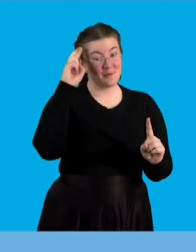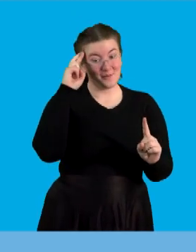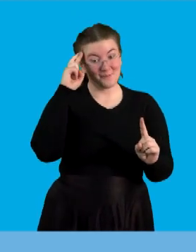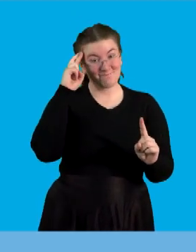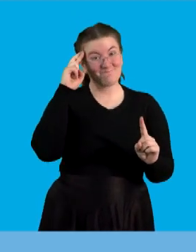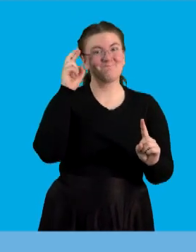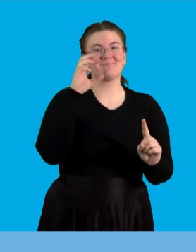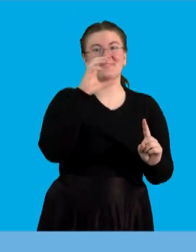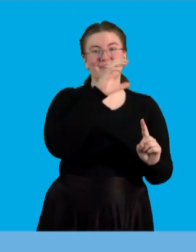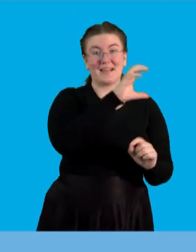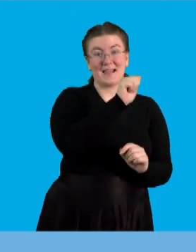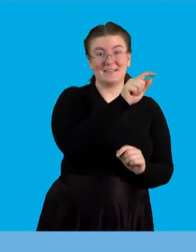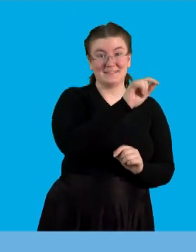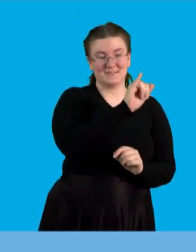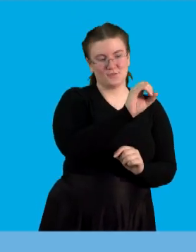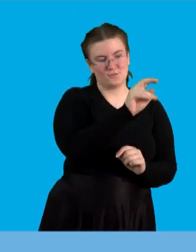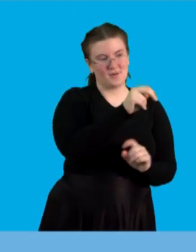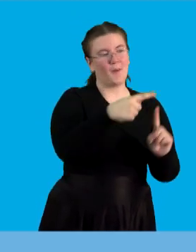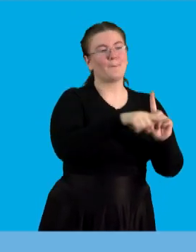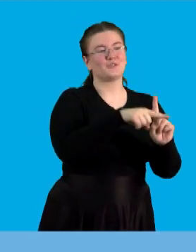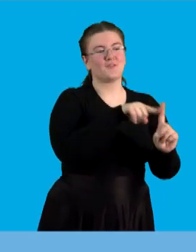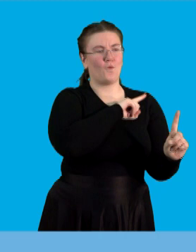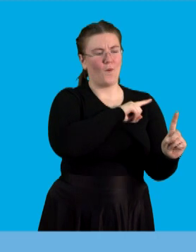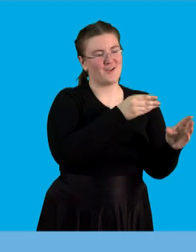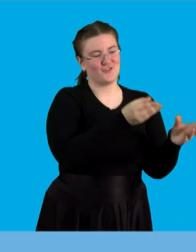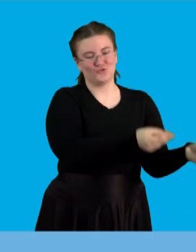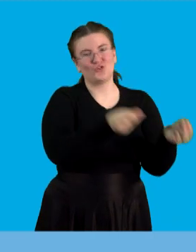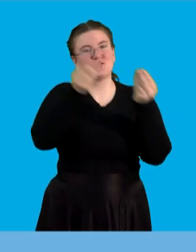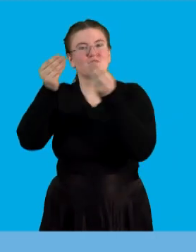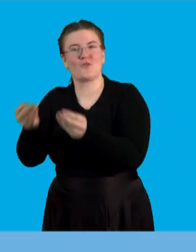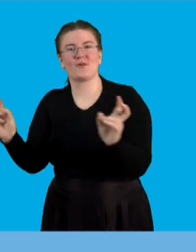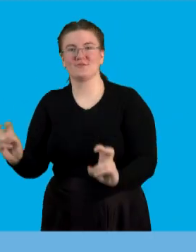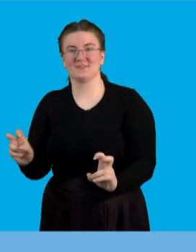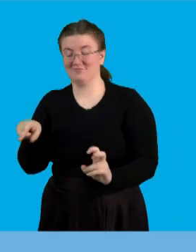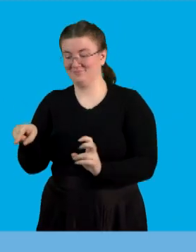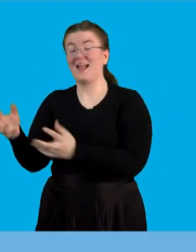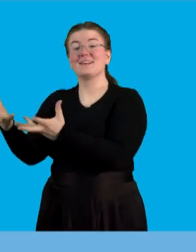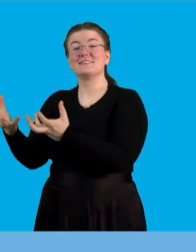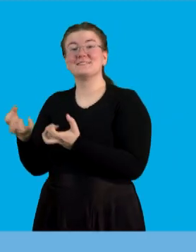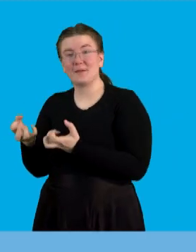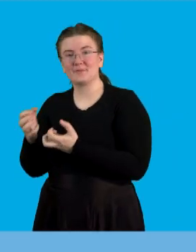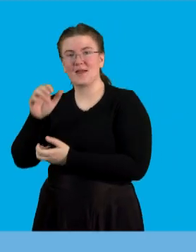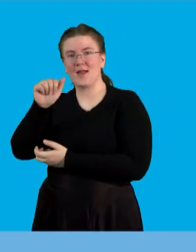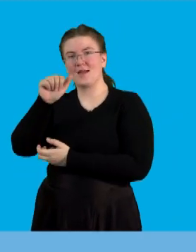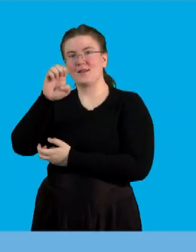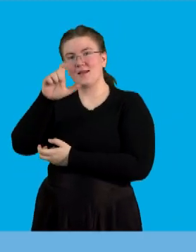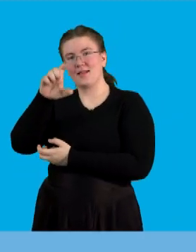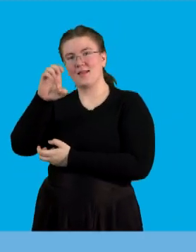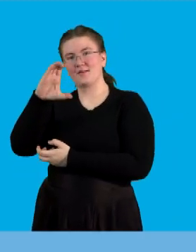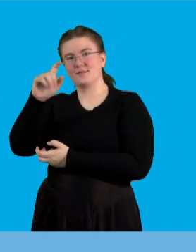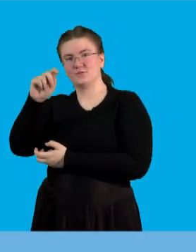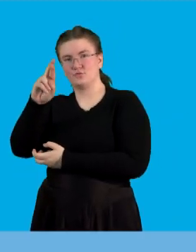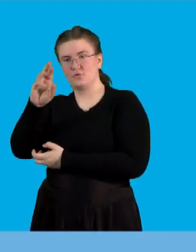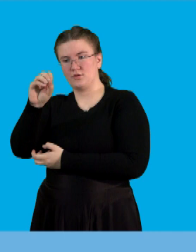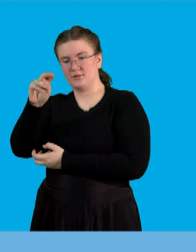the electrons, so they become more positive. And then the anions, those are the ones that received or accepted the electrons, so they became